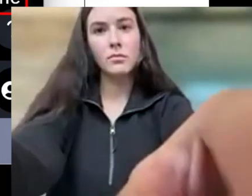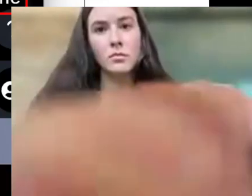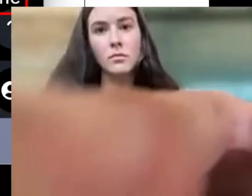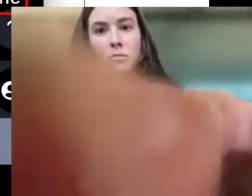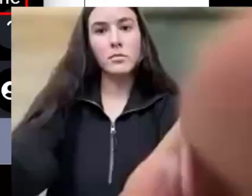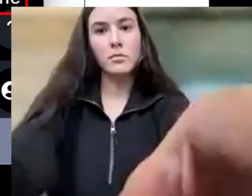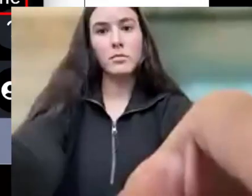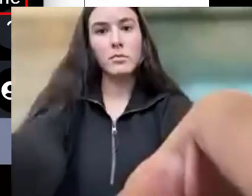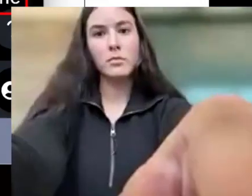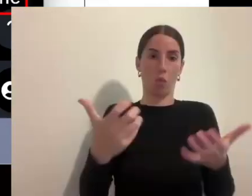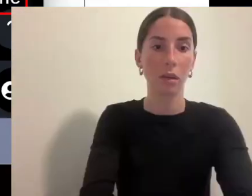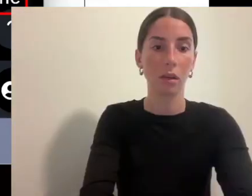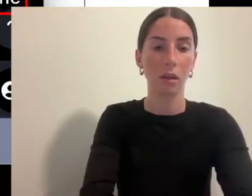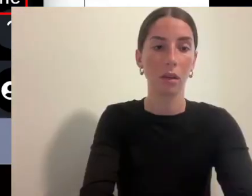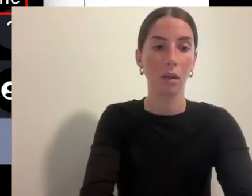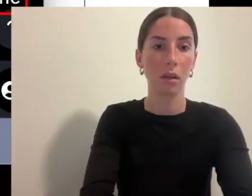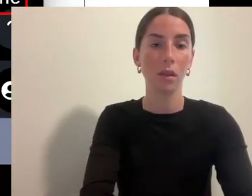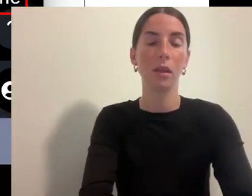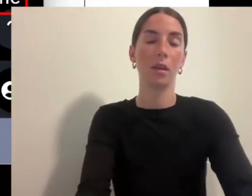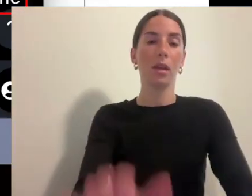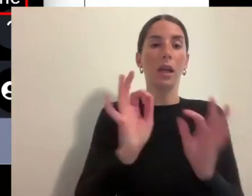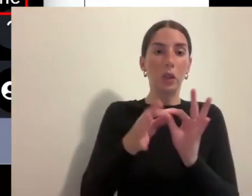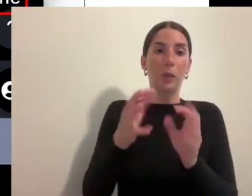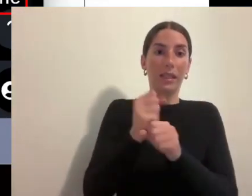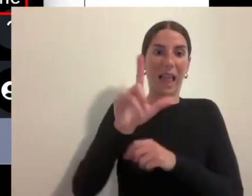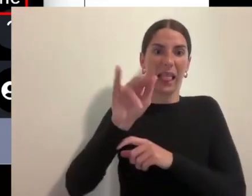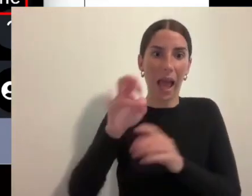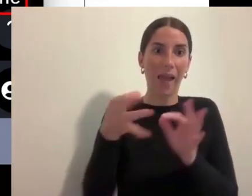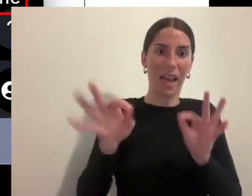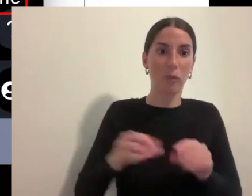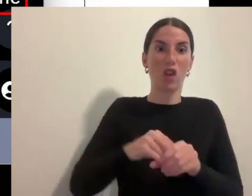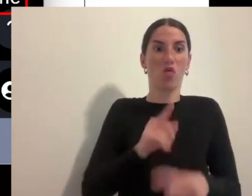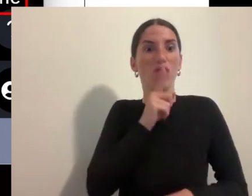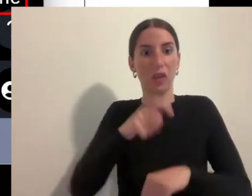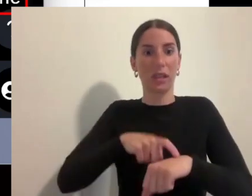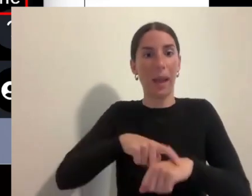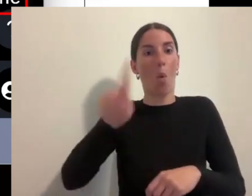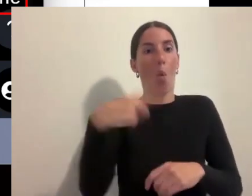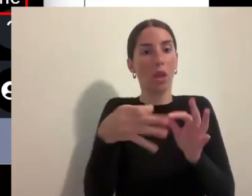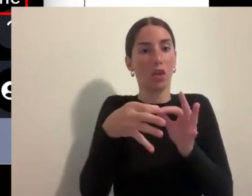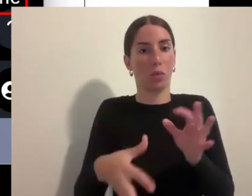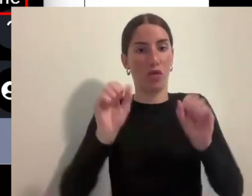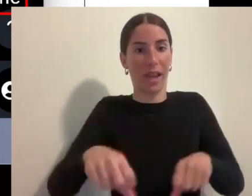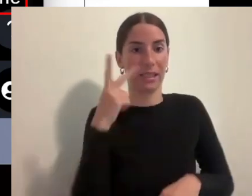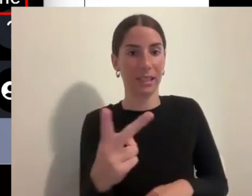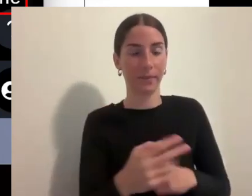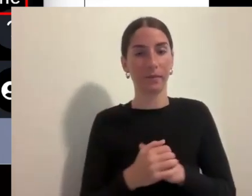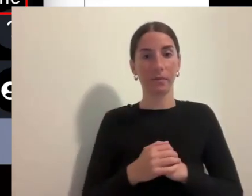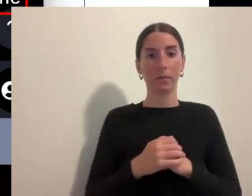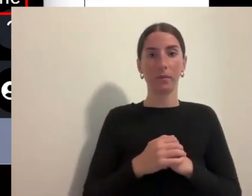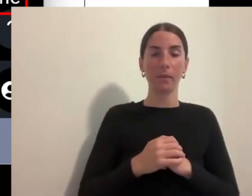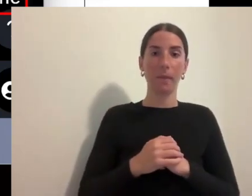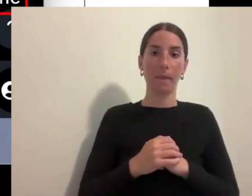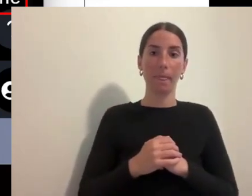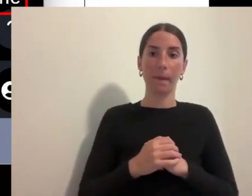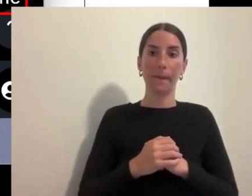interpreter gets live captions, in real time, that only the interpreter can see. And